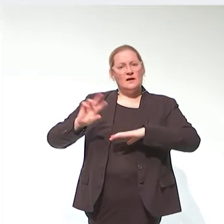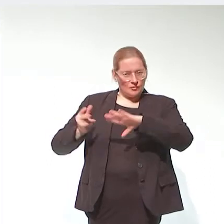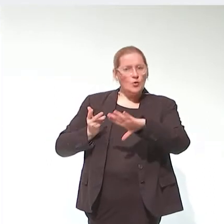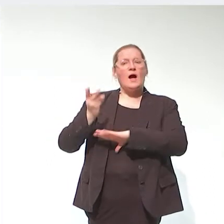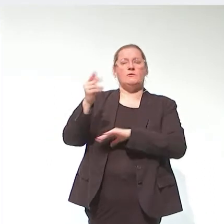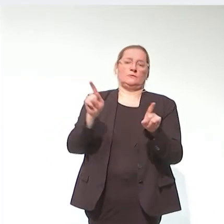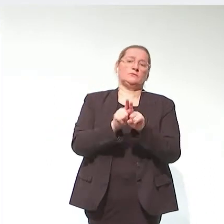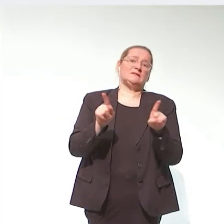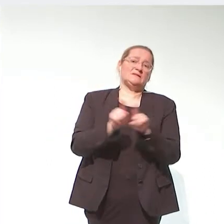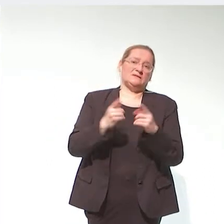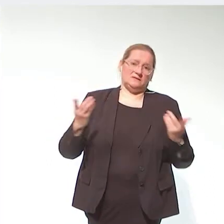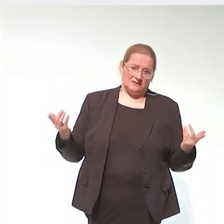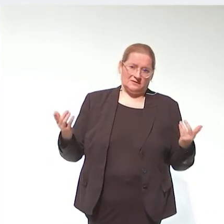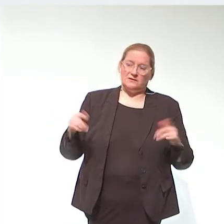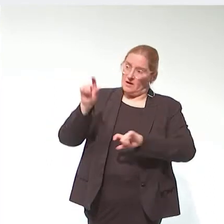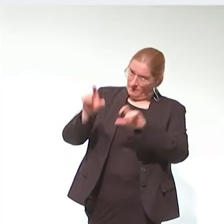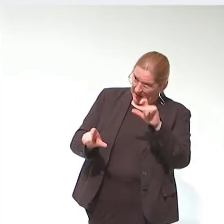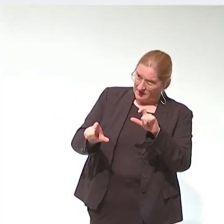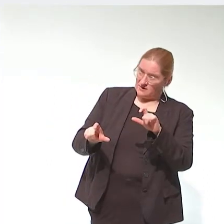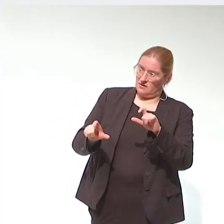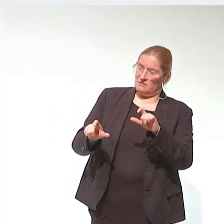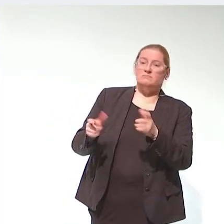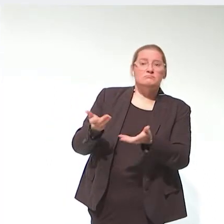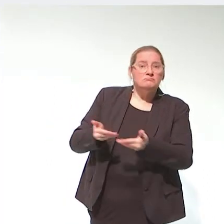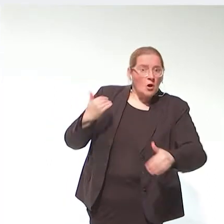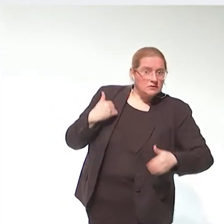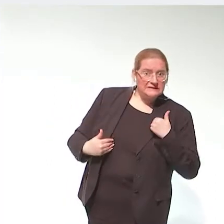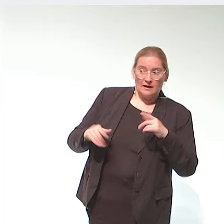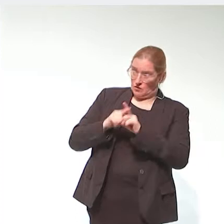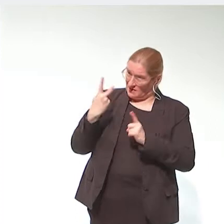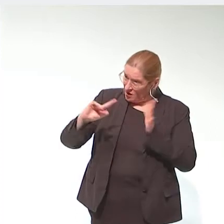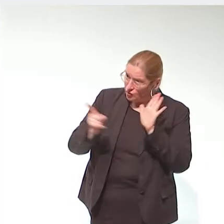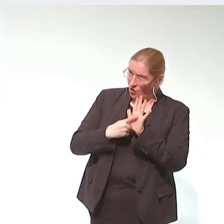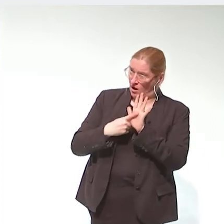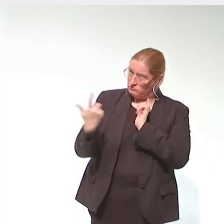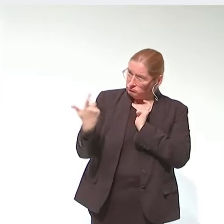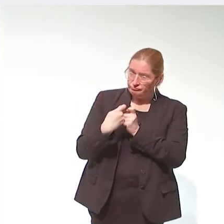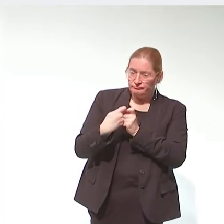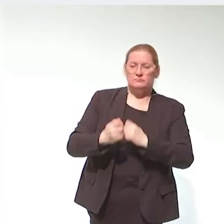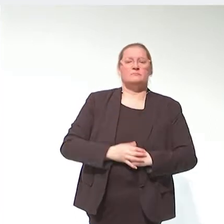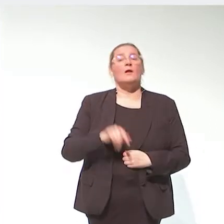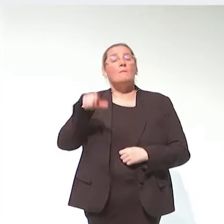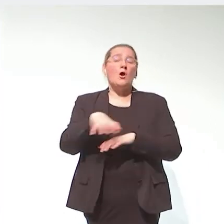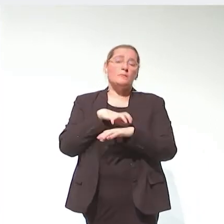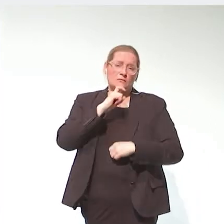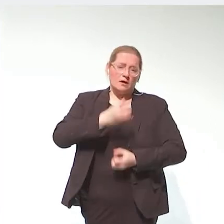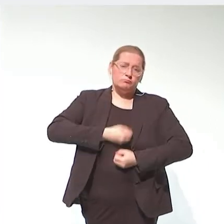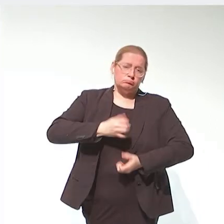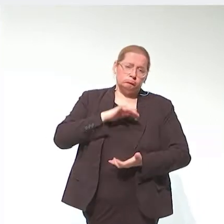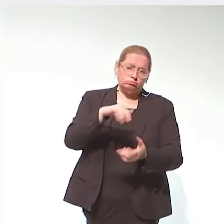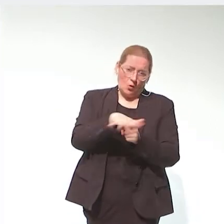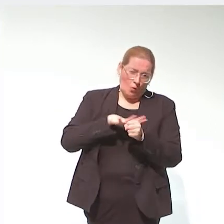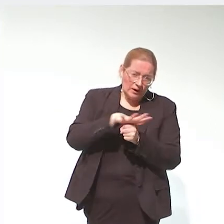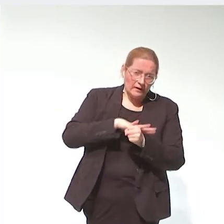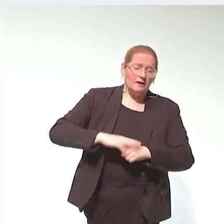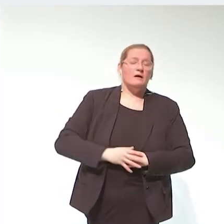said it all practically. We will build on European Parking Card and EU Disability Card pilot